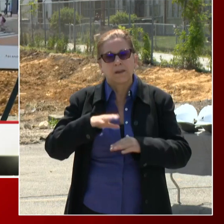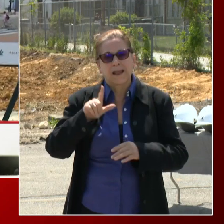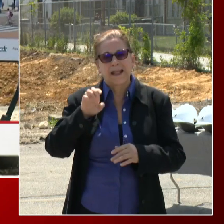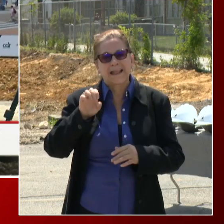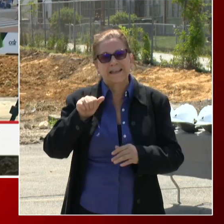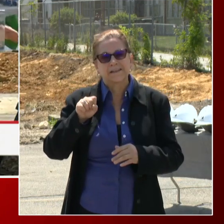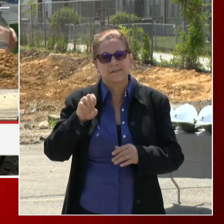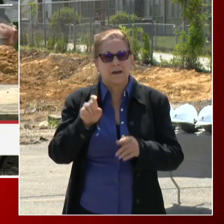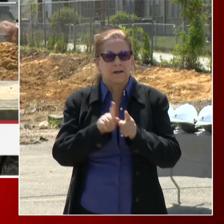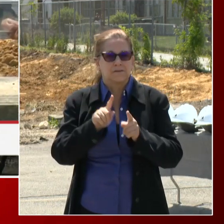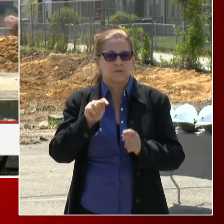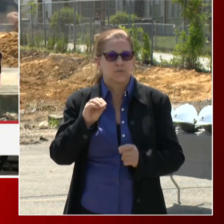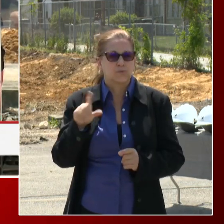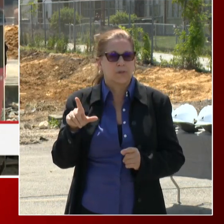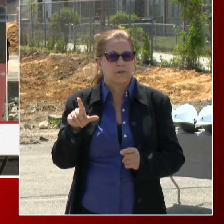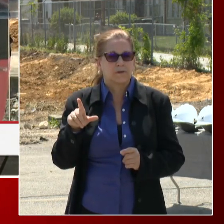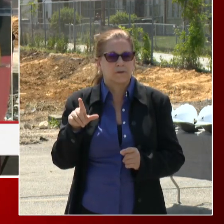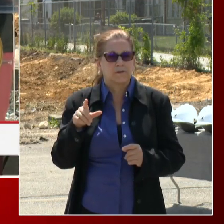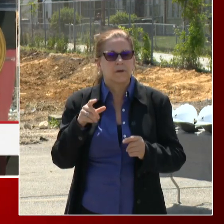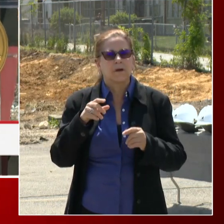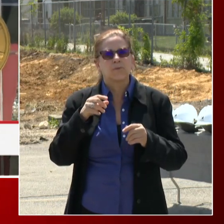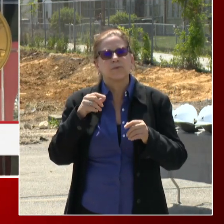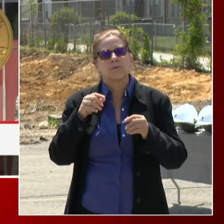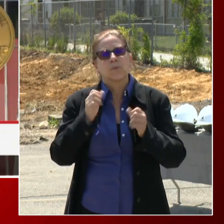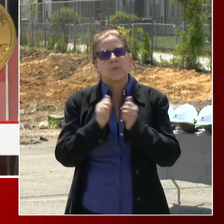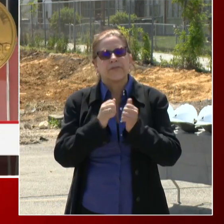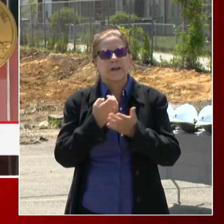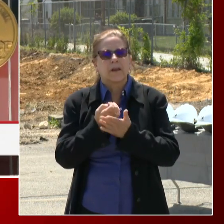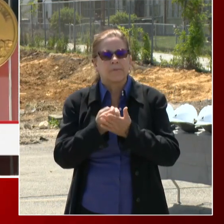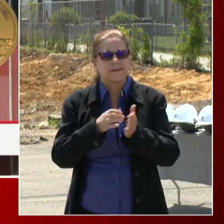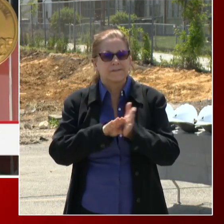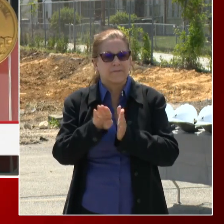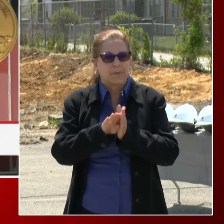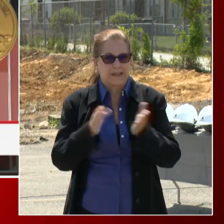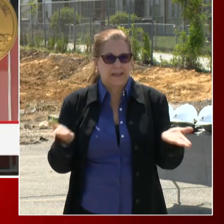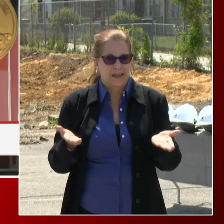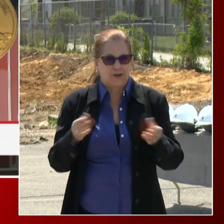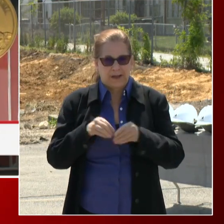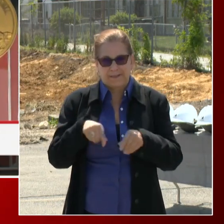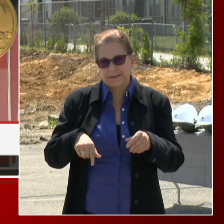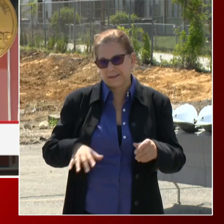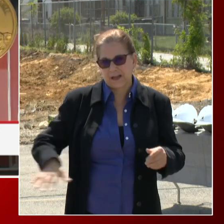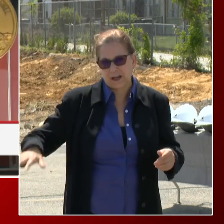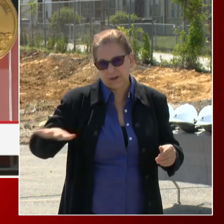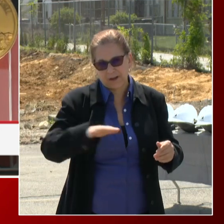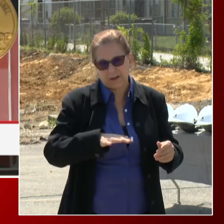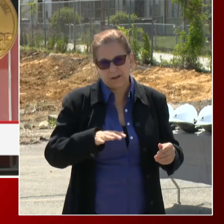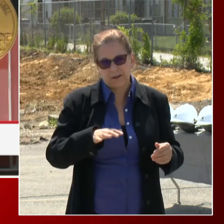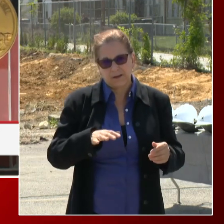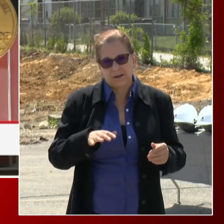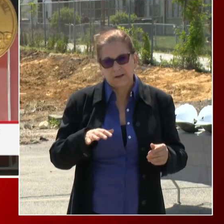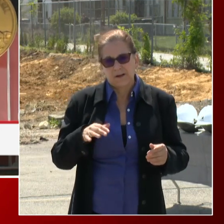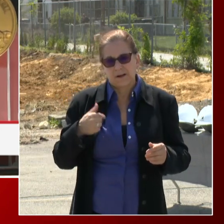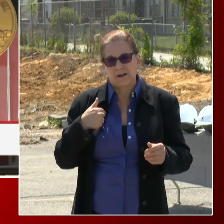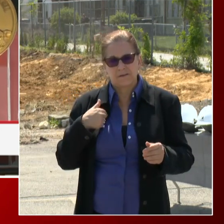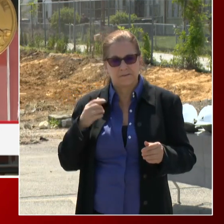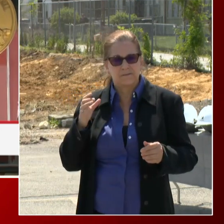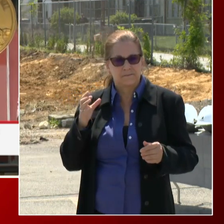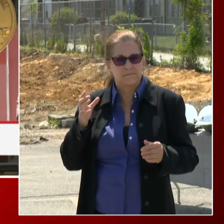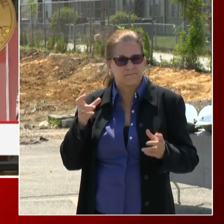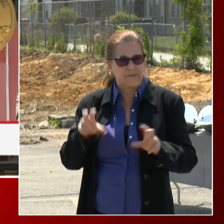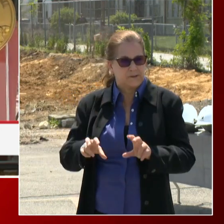make development happen faster in neighborhoods who have been seeking this investment and